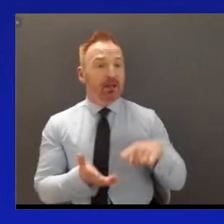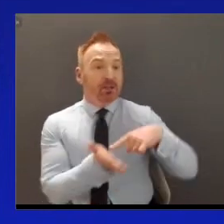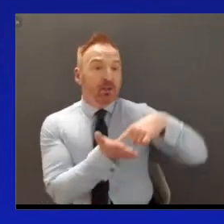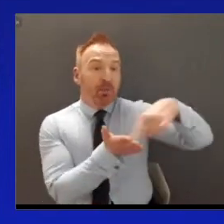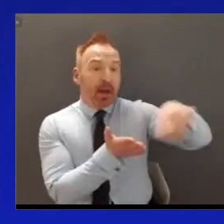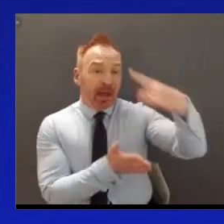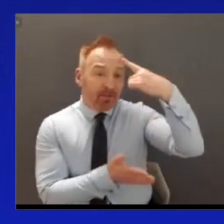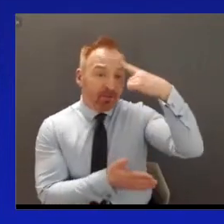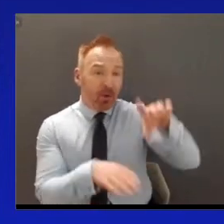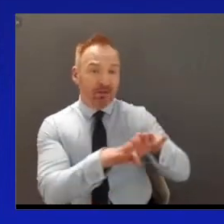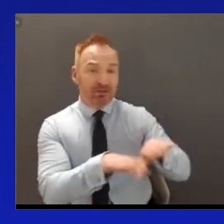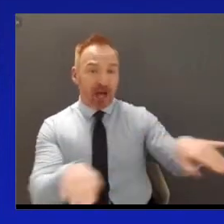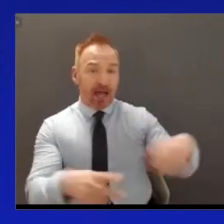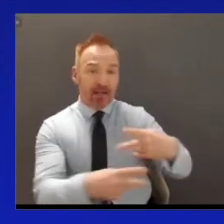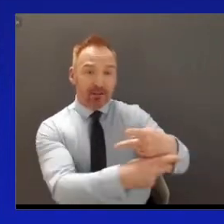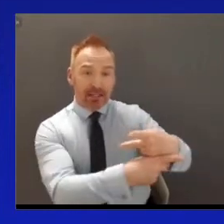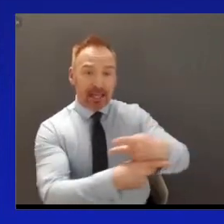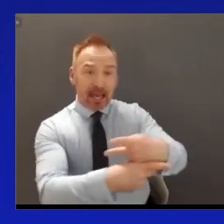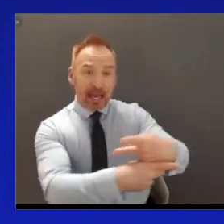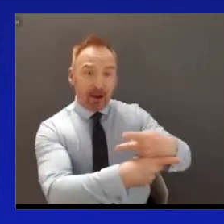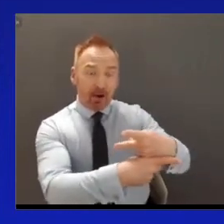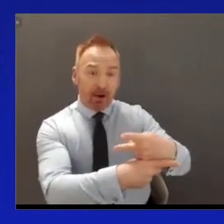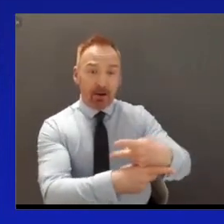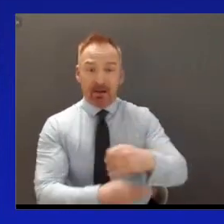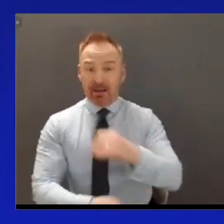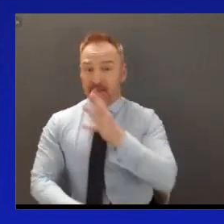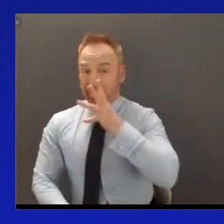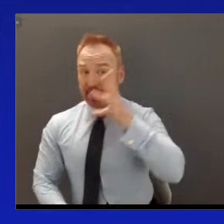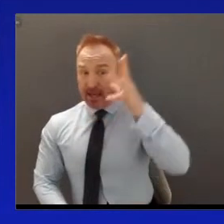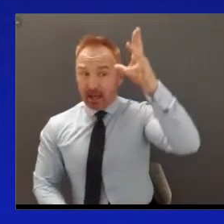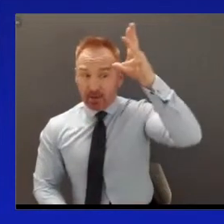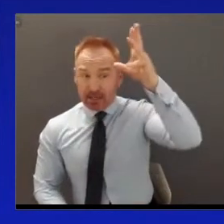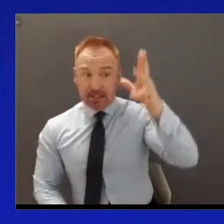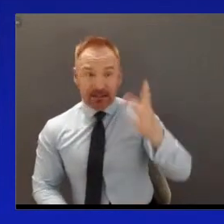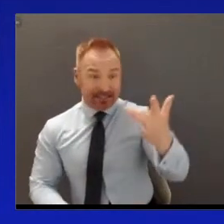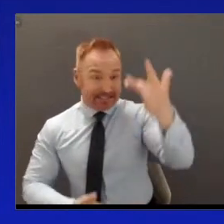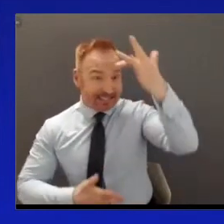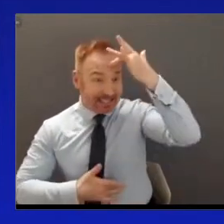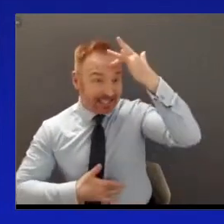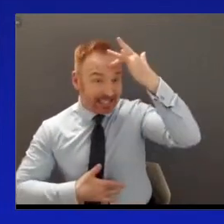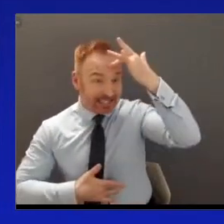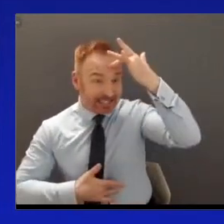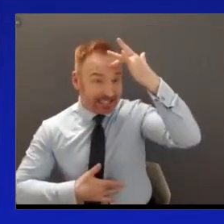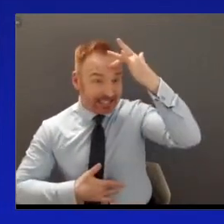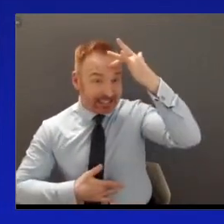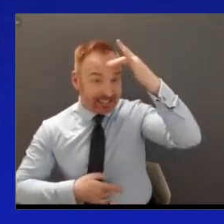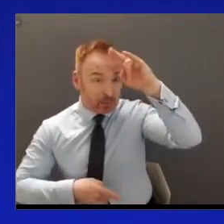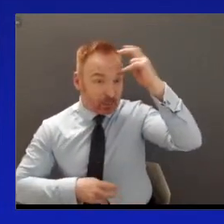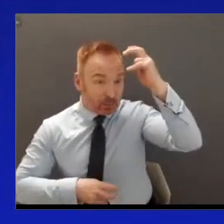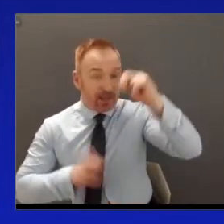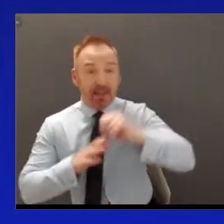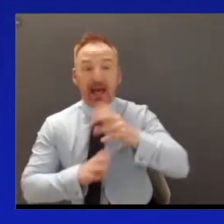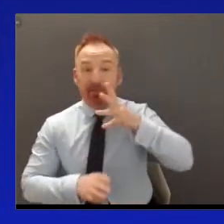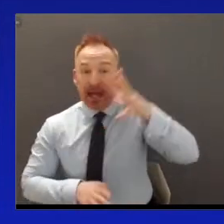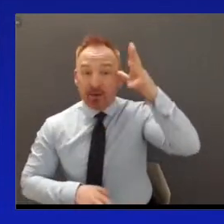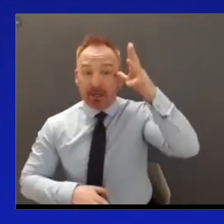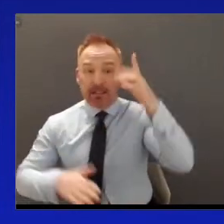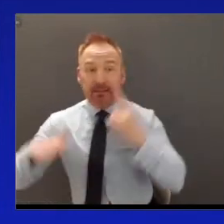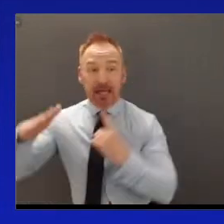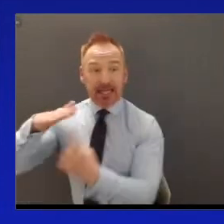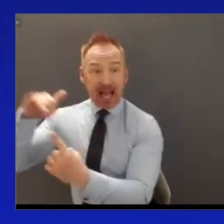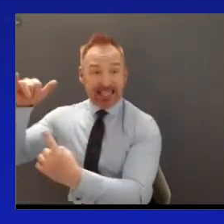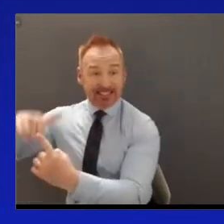if a parent is ill, being able to have that parent isolate when they're the